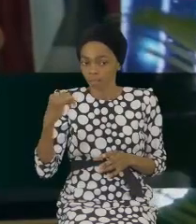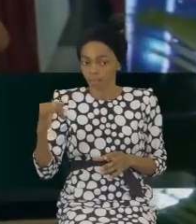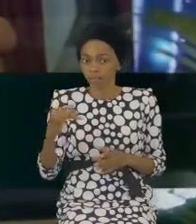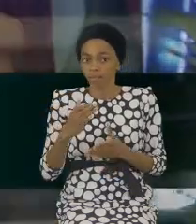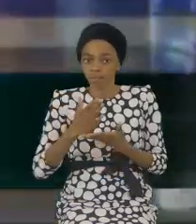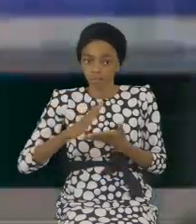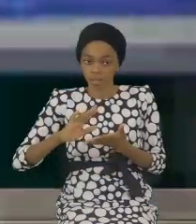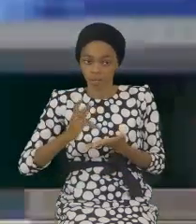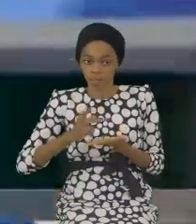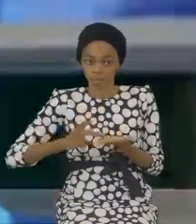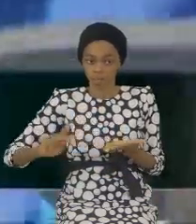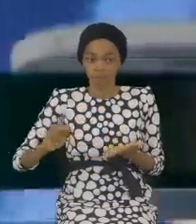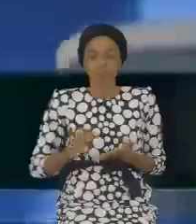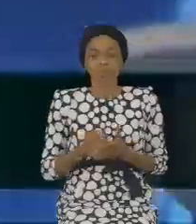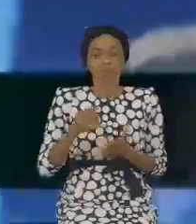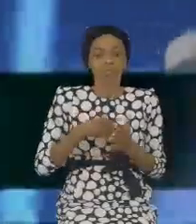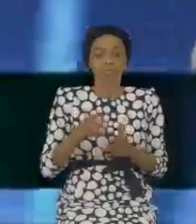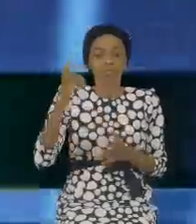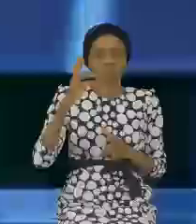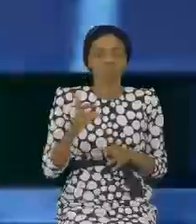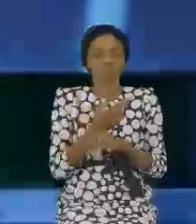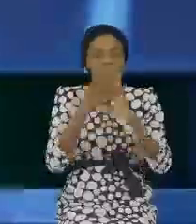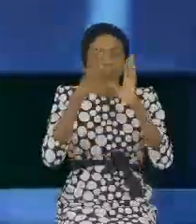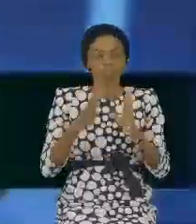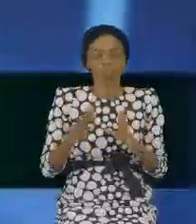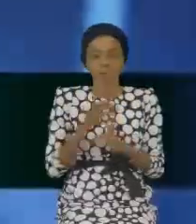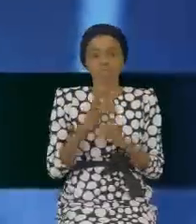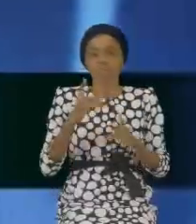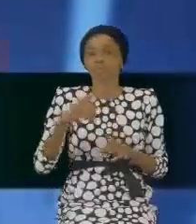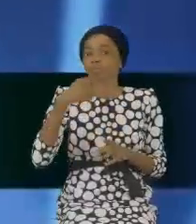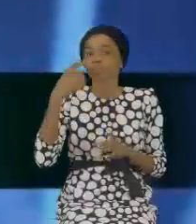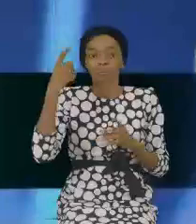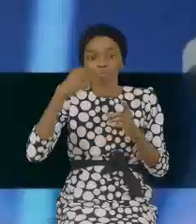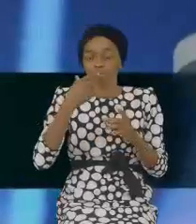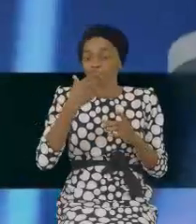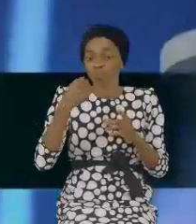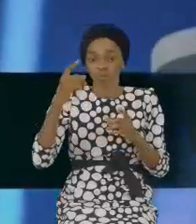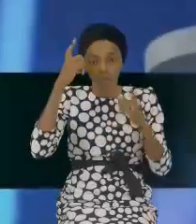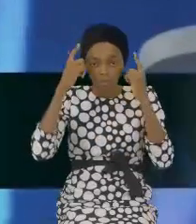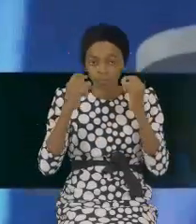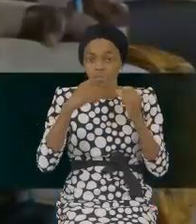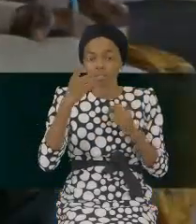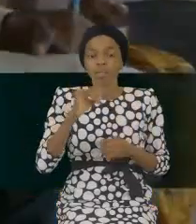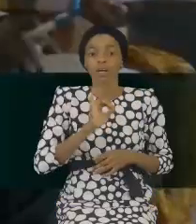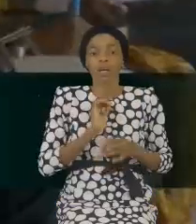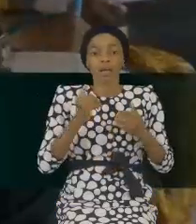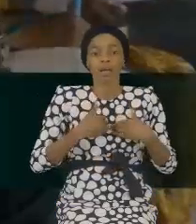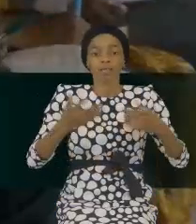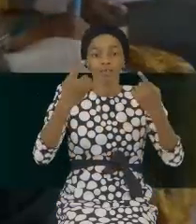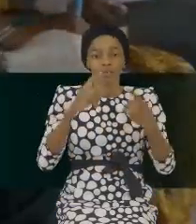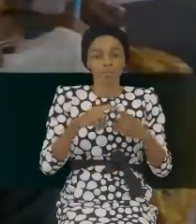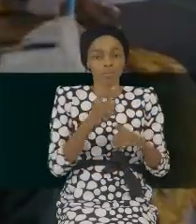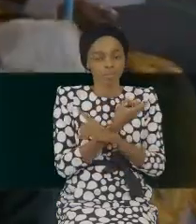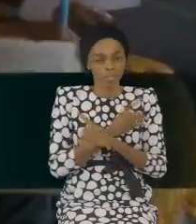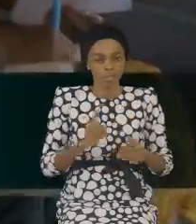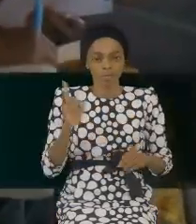God, the Creator, the Redeemer, talking to Moses, and he says, I am come down to deliver them, to